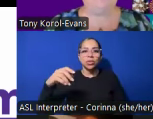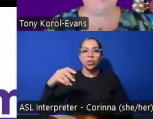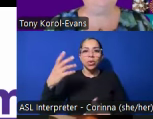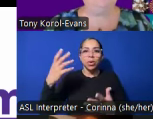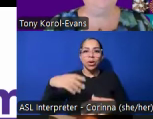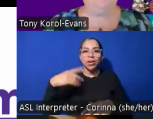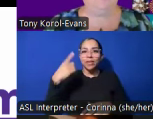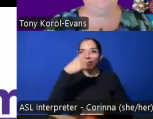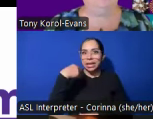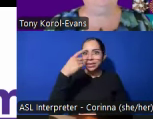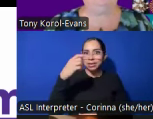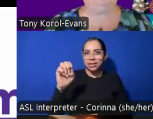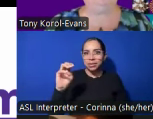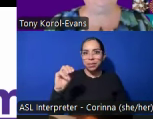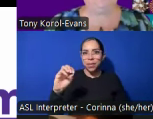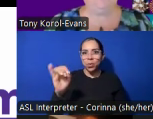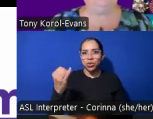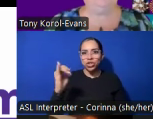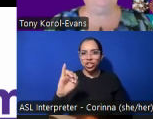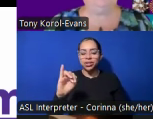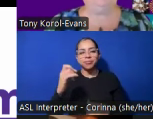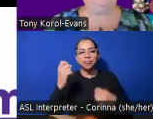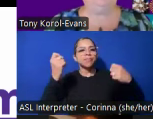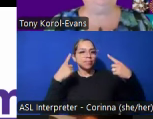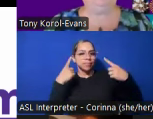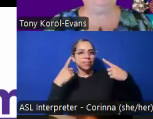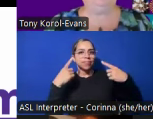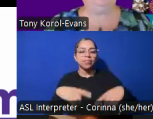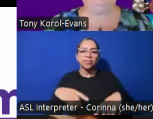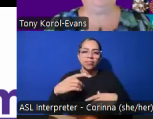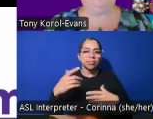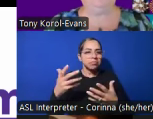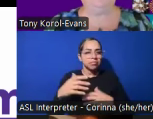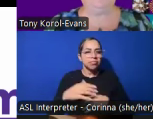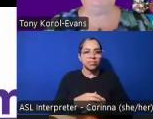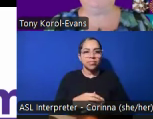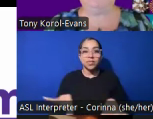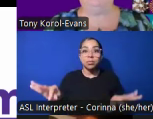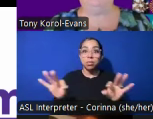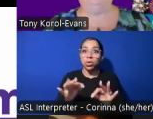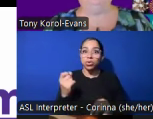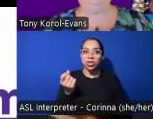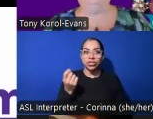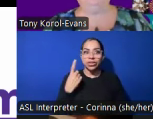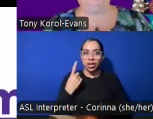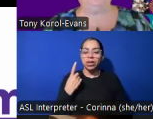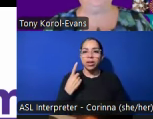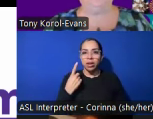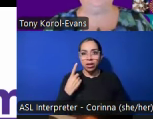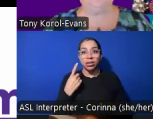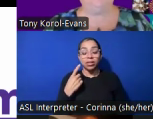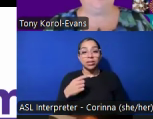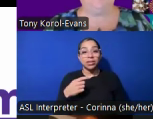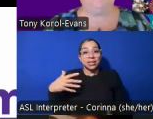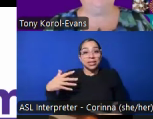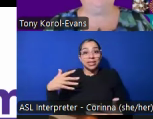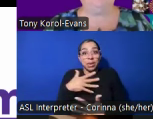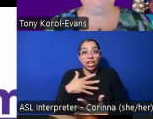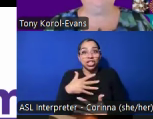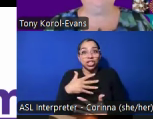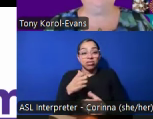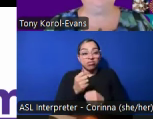get that. And so that's really important to understand that, intimidation does not